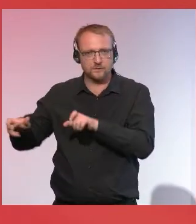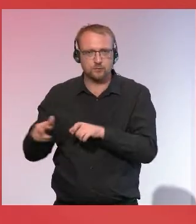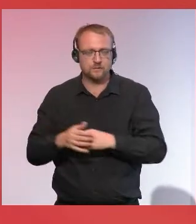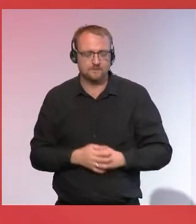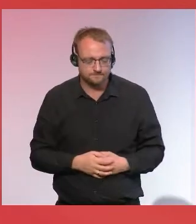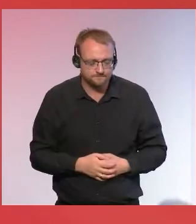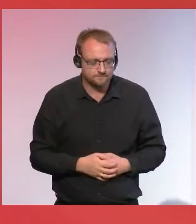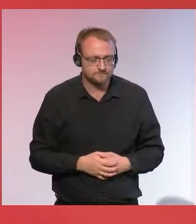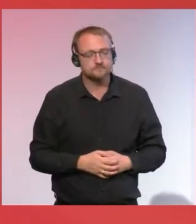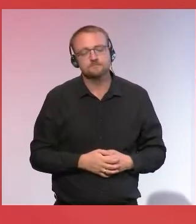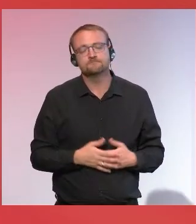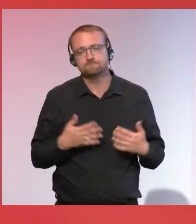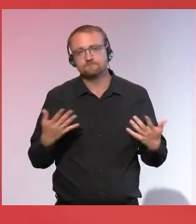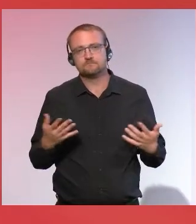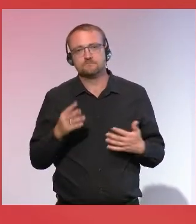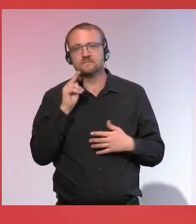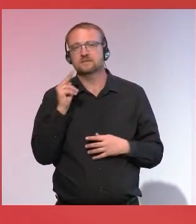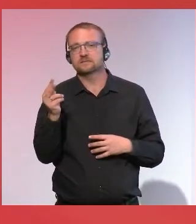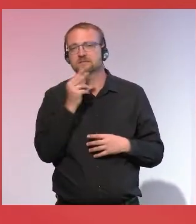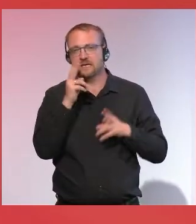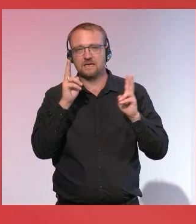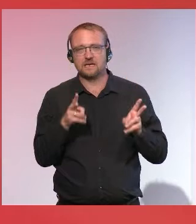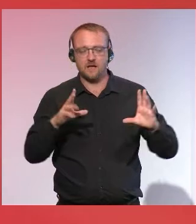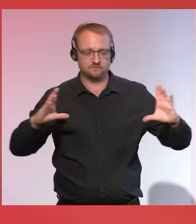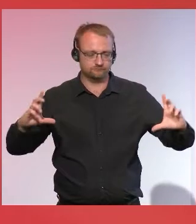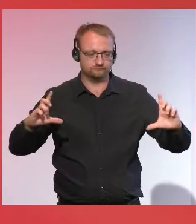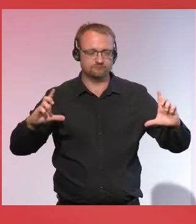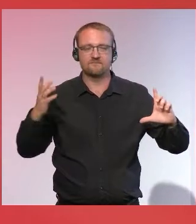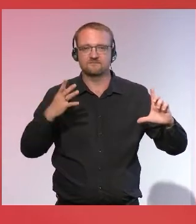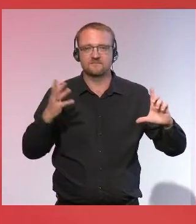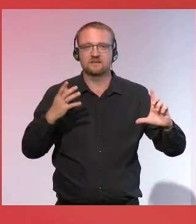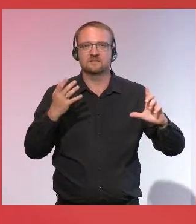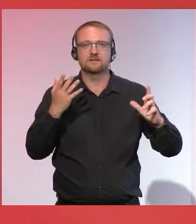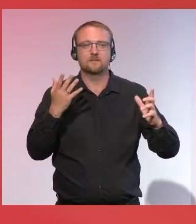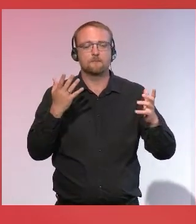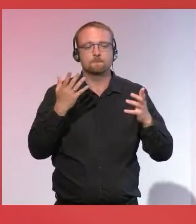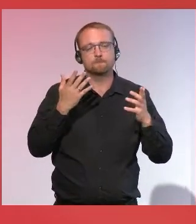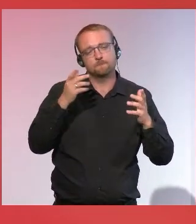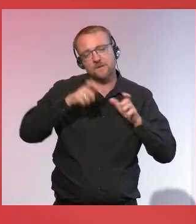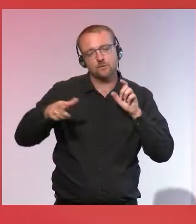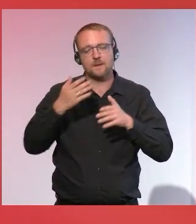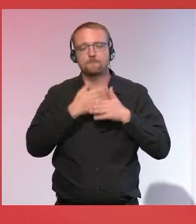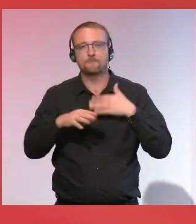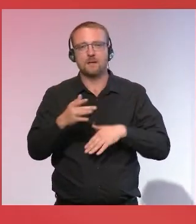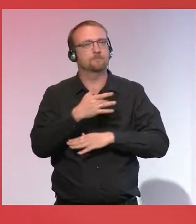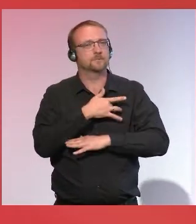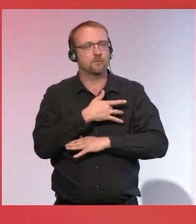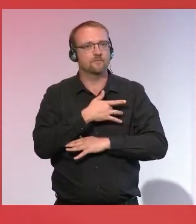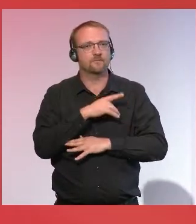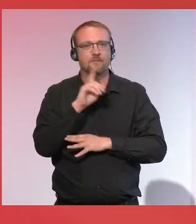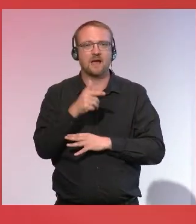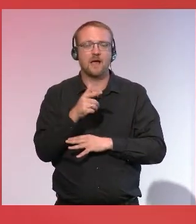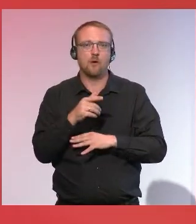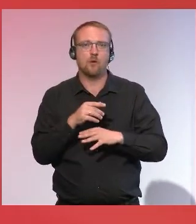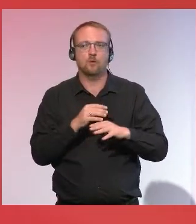these can be biological factors. Some people can have chronic diseases, so be more vulnerable. Demographic factors like the elderly